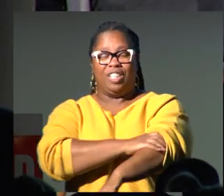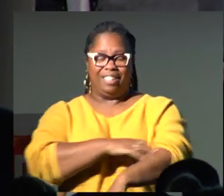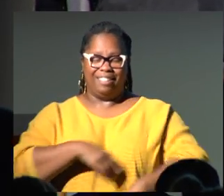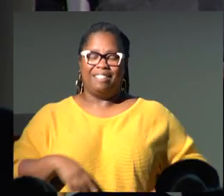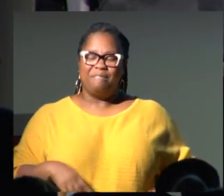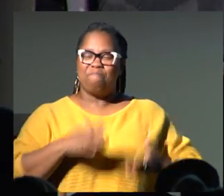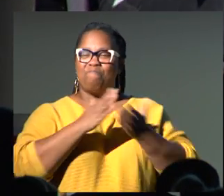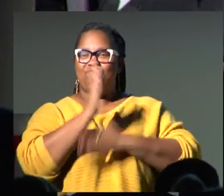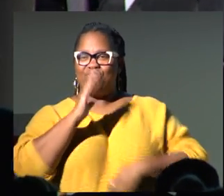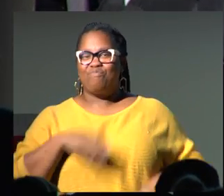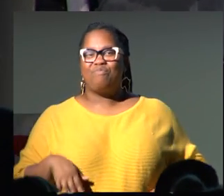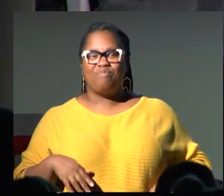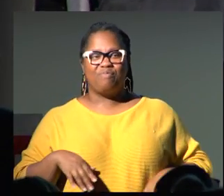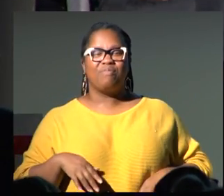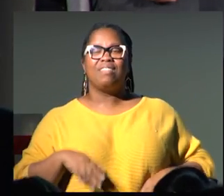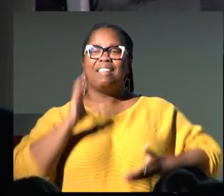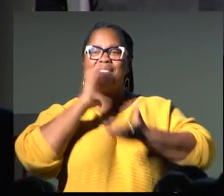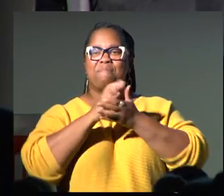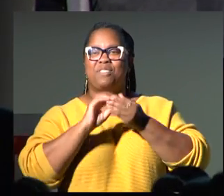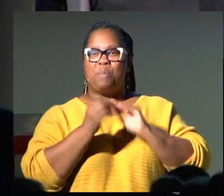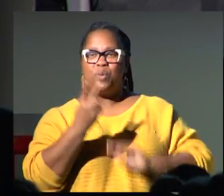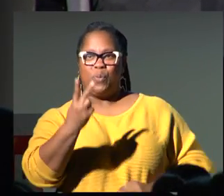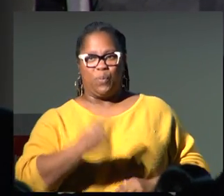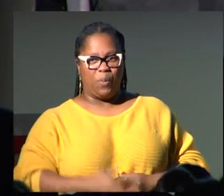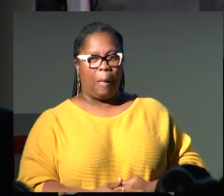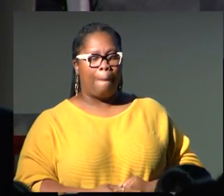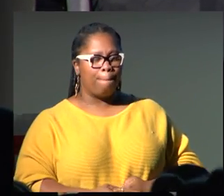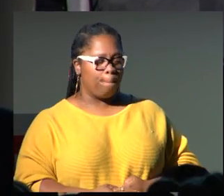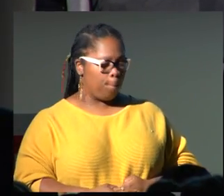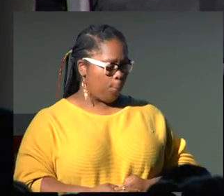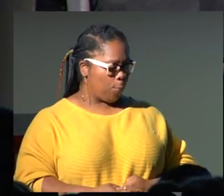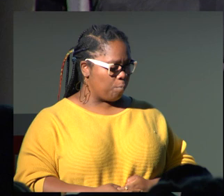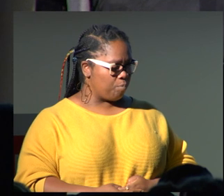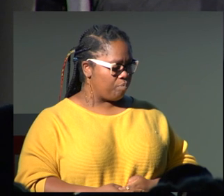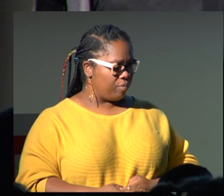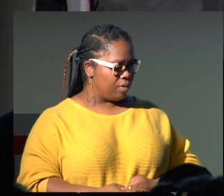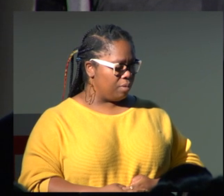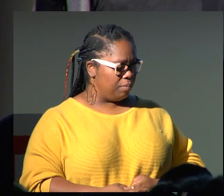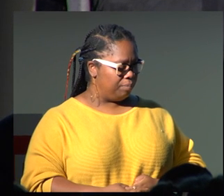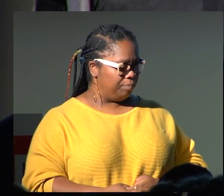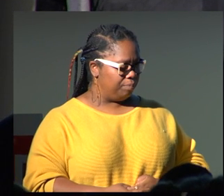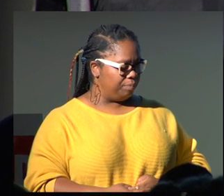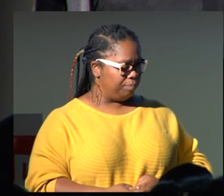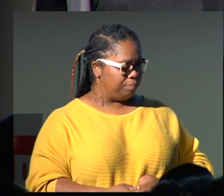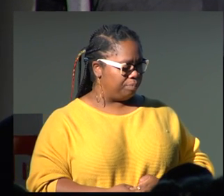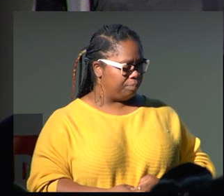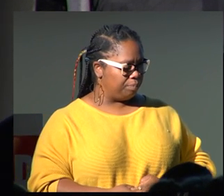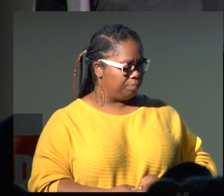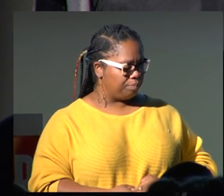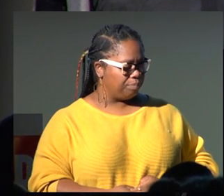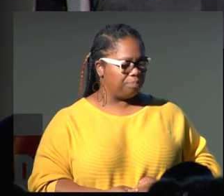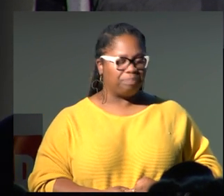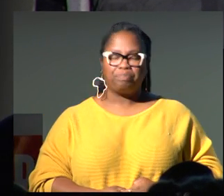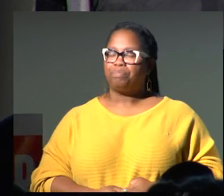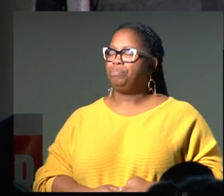All right, can we have image number two? So yeah, maybe would you say, well, I would say, I think nah, it's a,